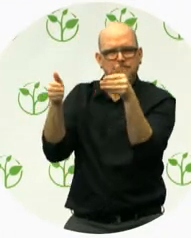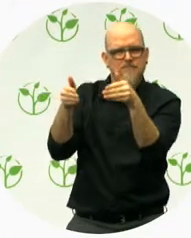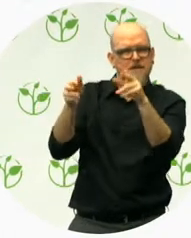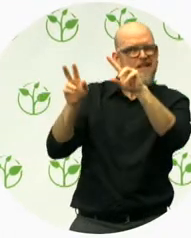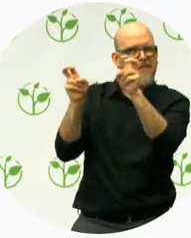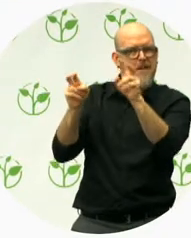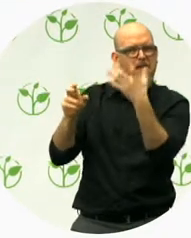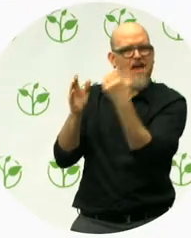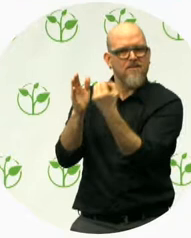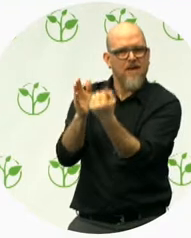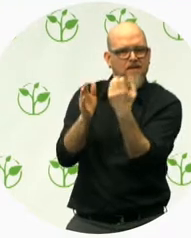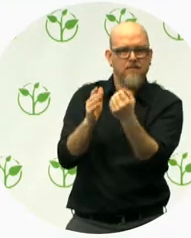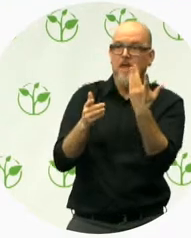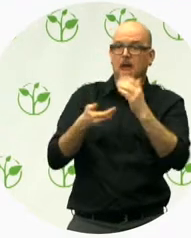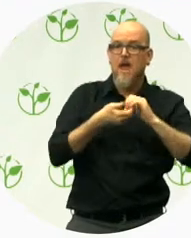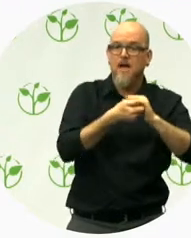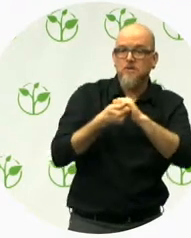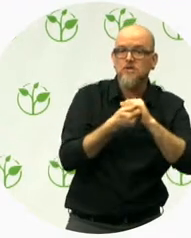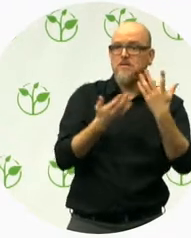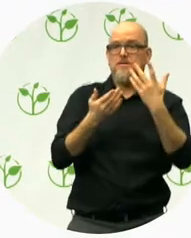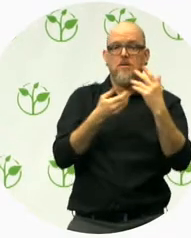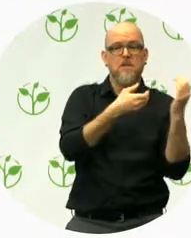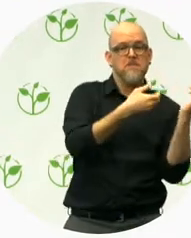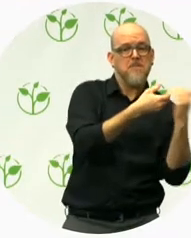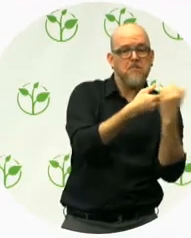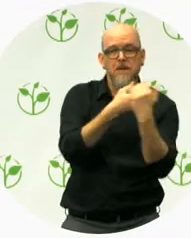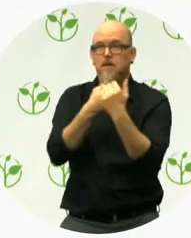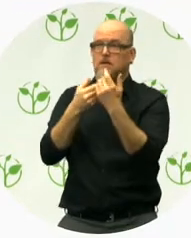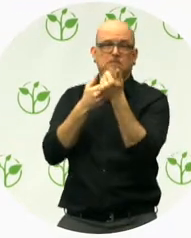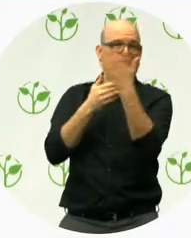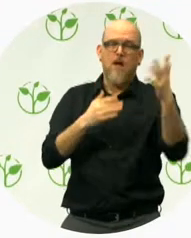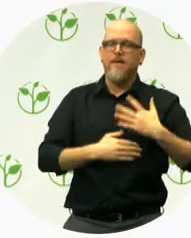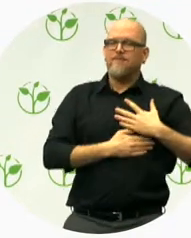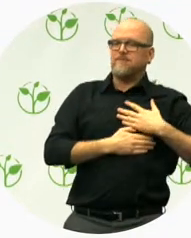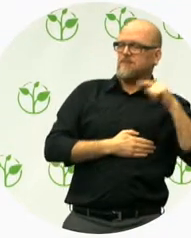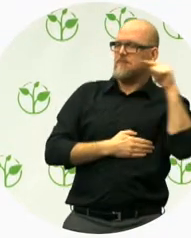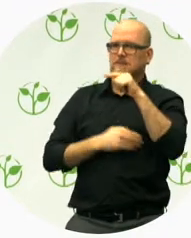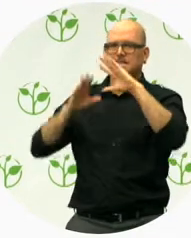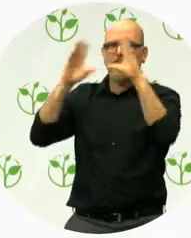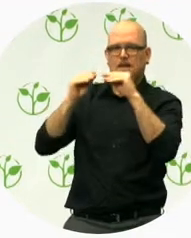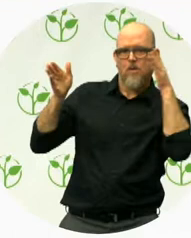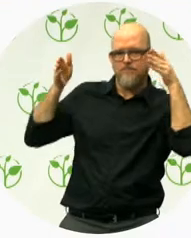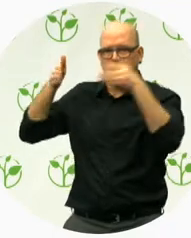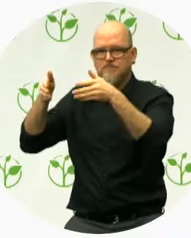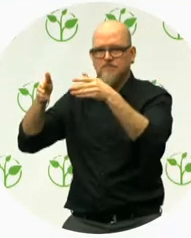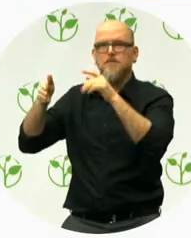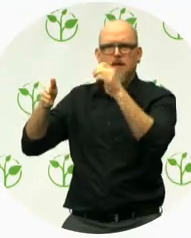over 4,000 people worldwide, which is incredible, from